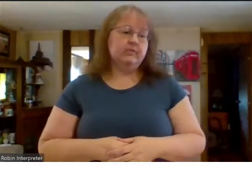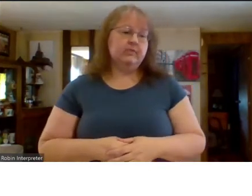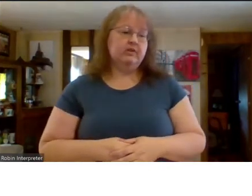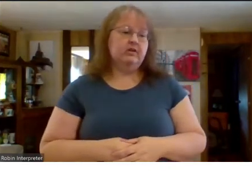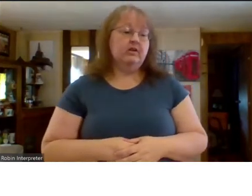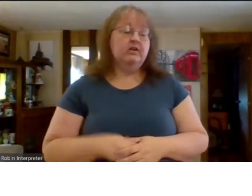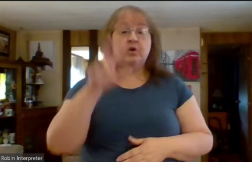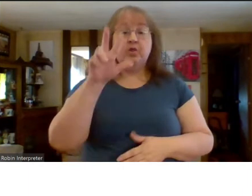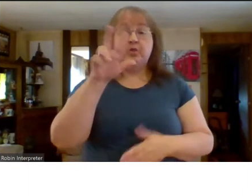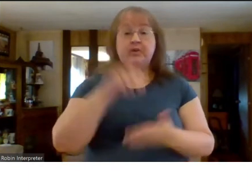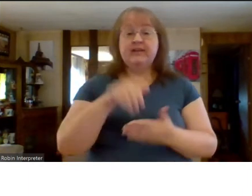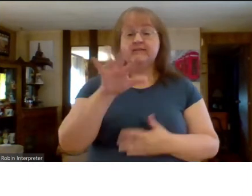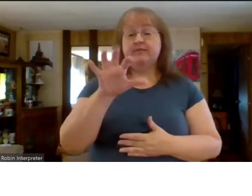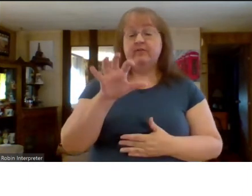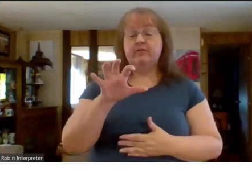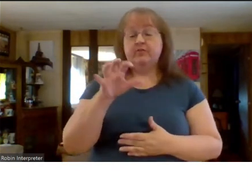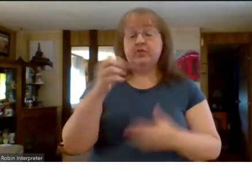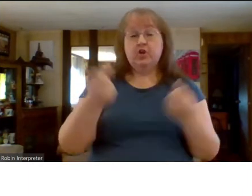of